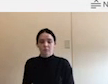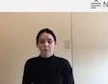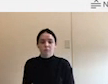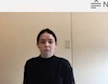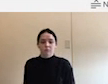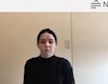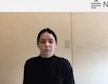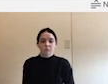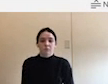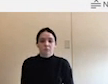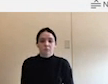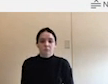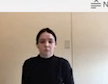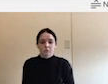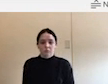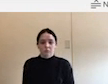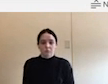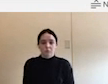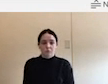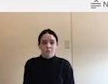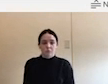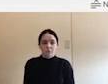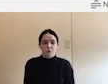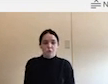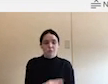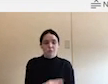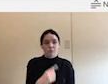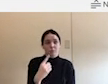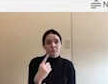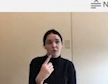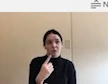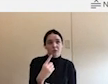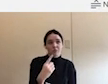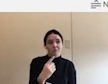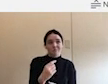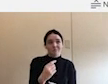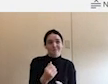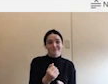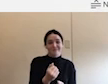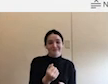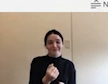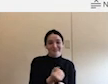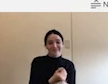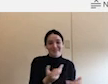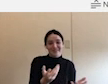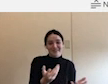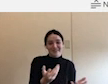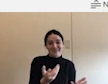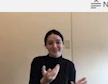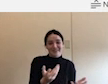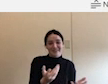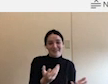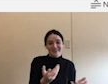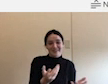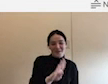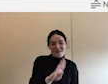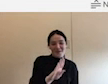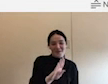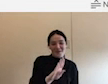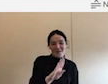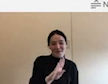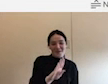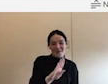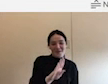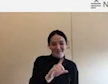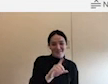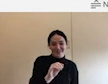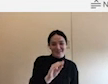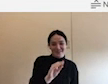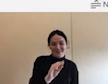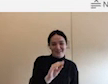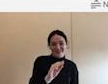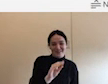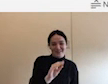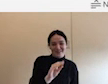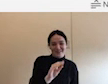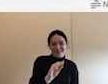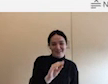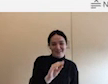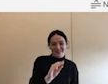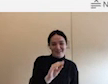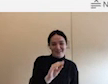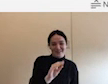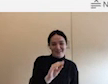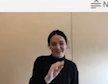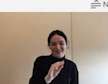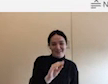Okay. Or any place you can find magnets. We don't want to think Hobby Lobby is a sponsor. So I'm not advertising for Hobby Lobby. It's just where I bought these magnets. Any place you can